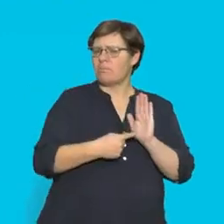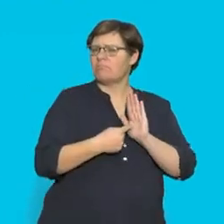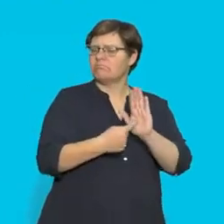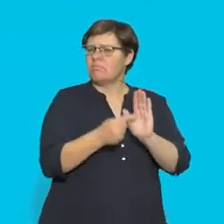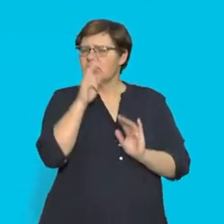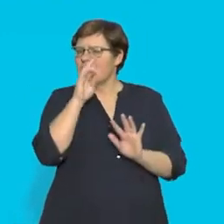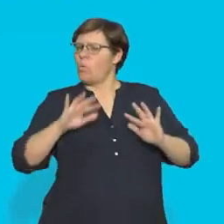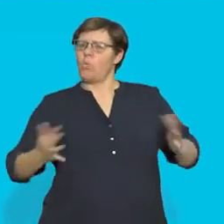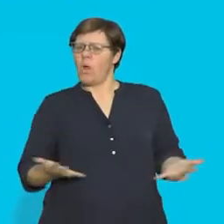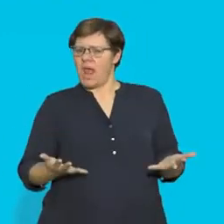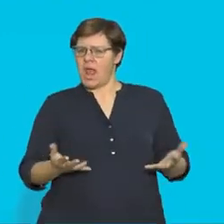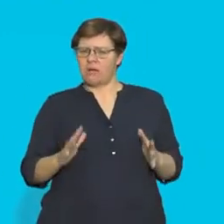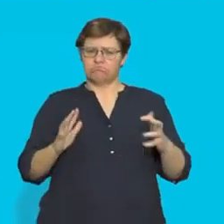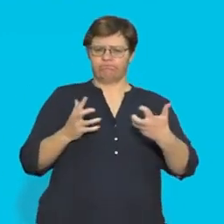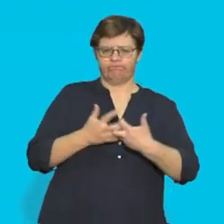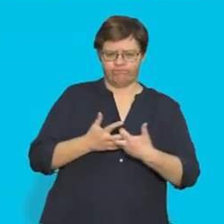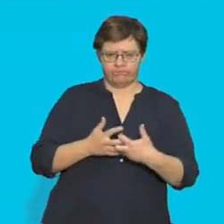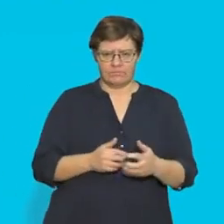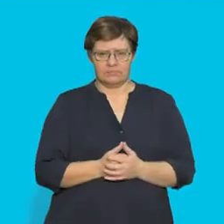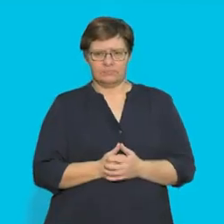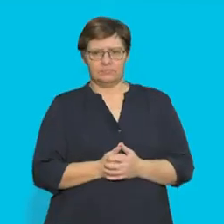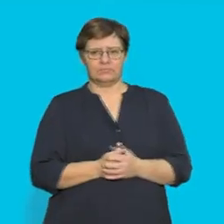to see where we are in the syllabus.